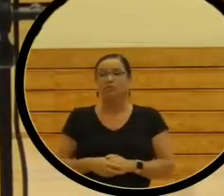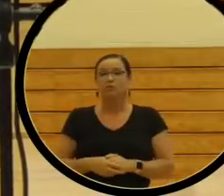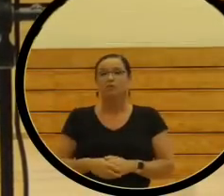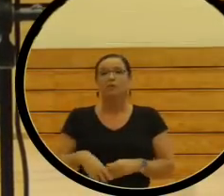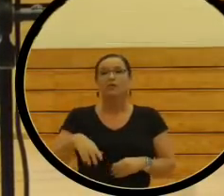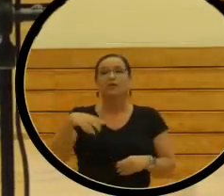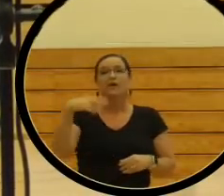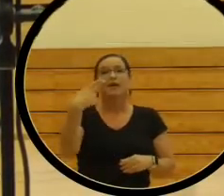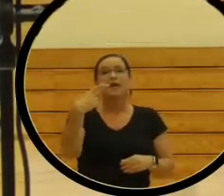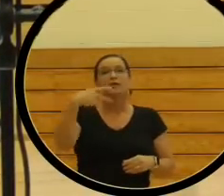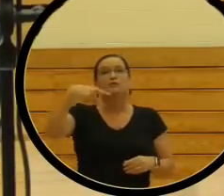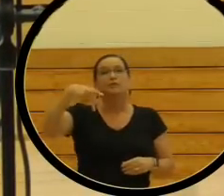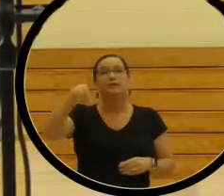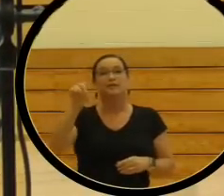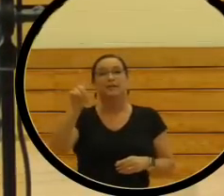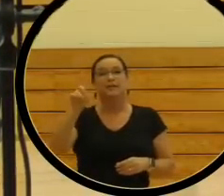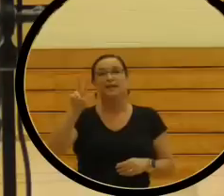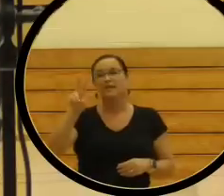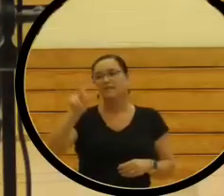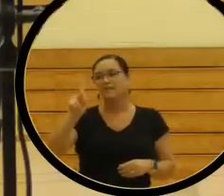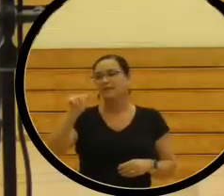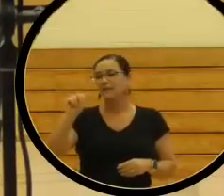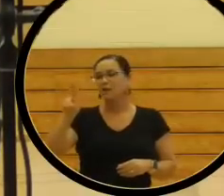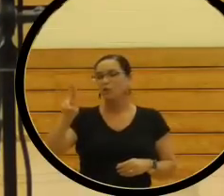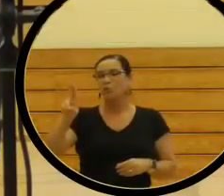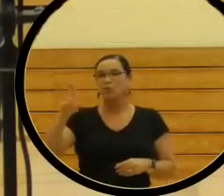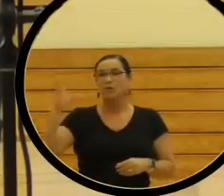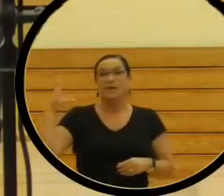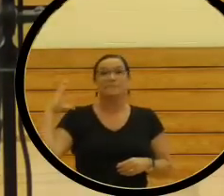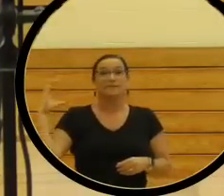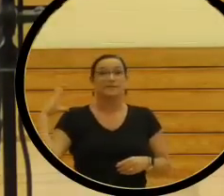HPD, the Kau Captain